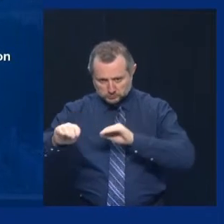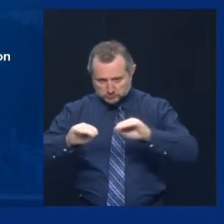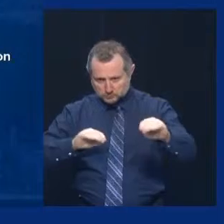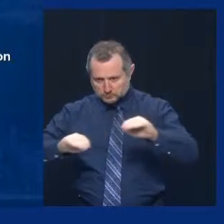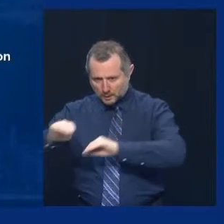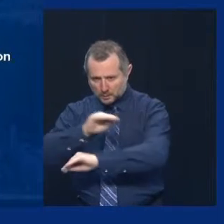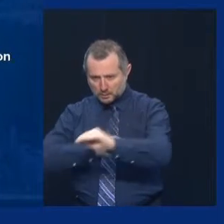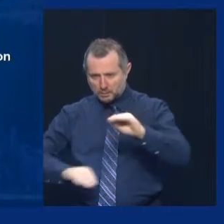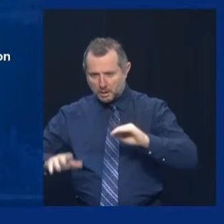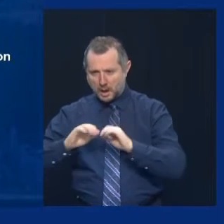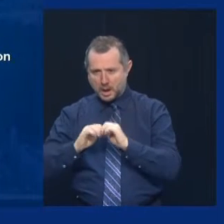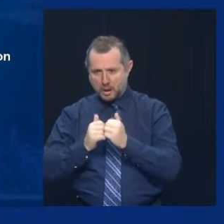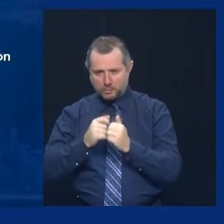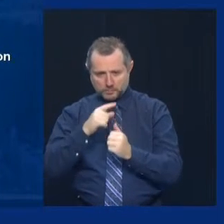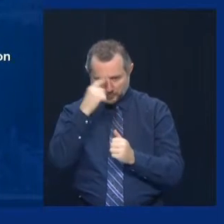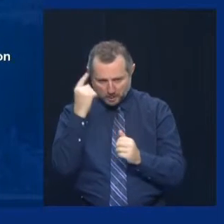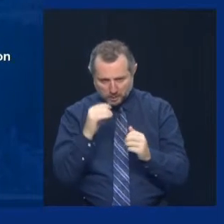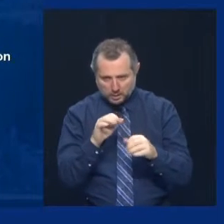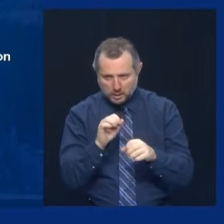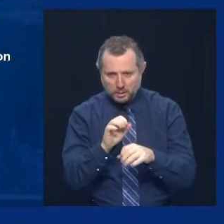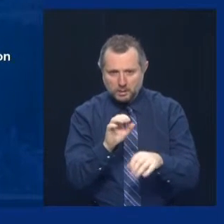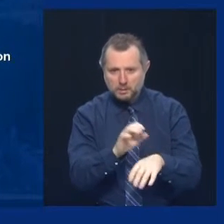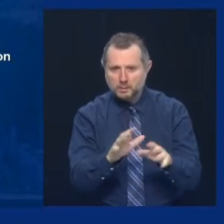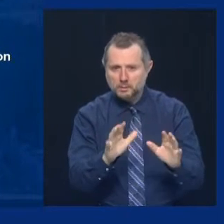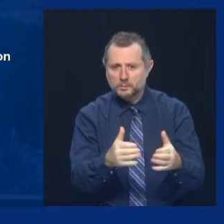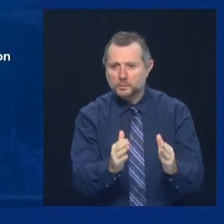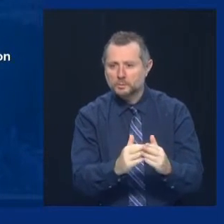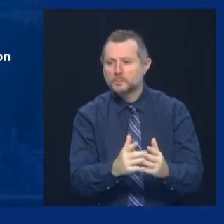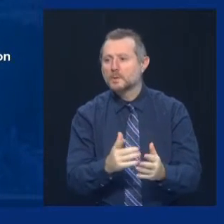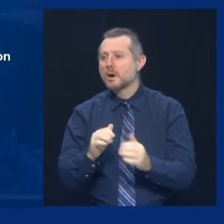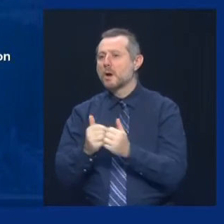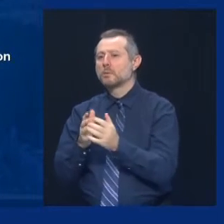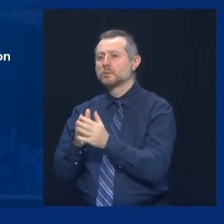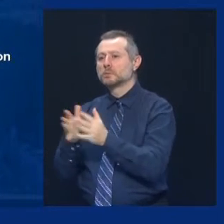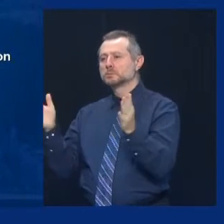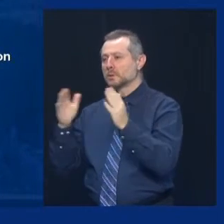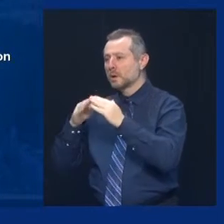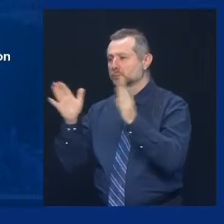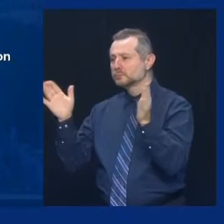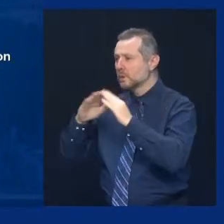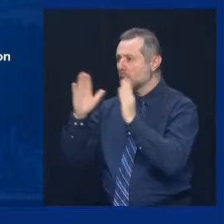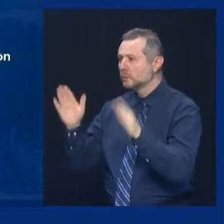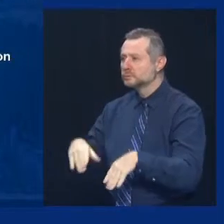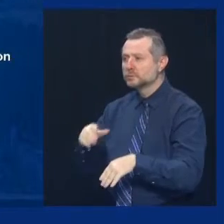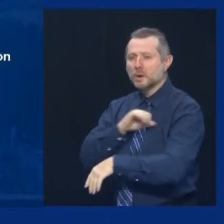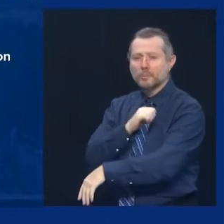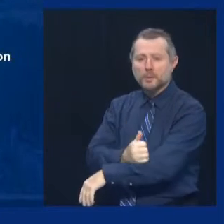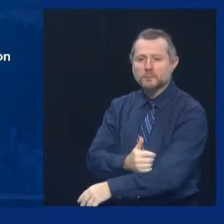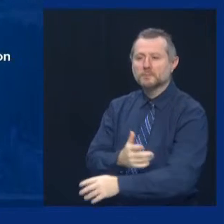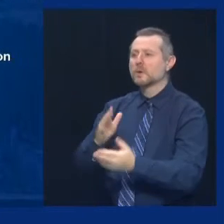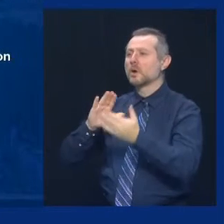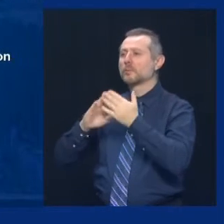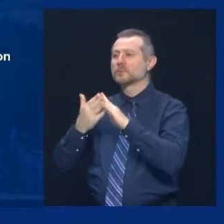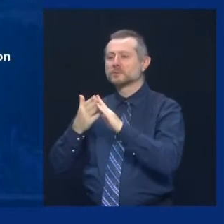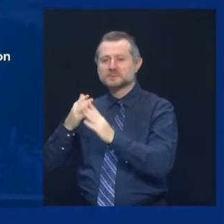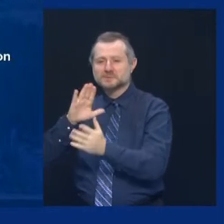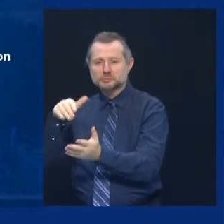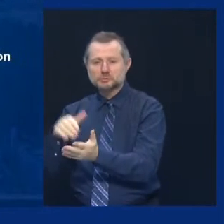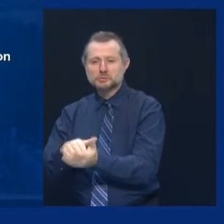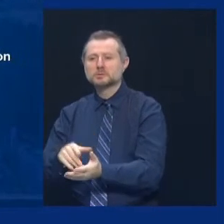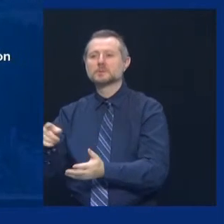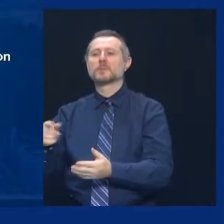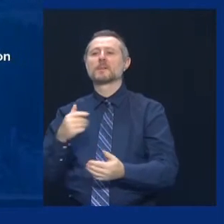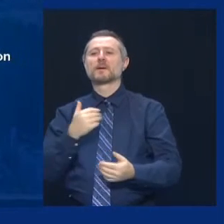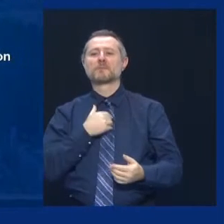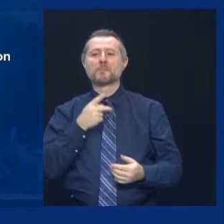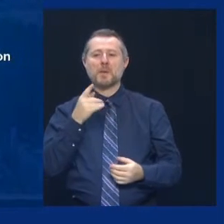authorities? How do we get it into community centers? How do we run a public education campaign to the Black community and the